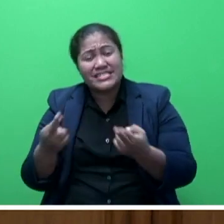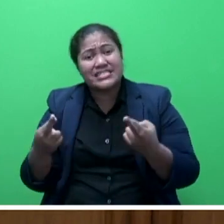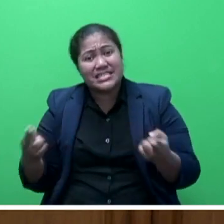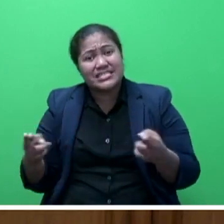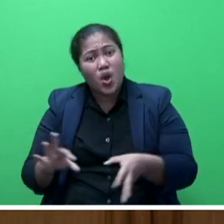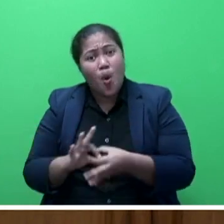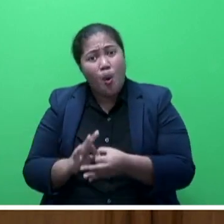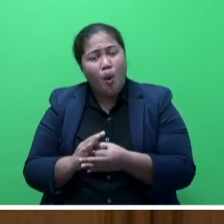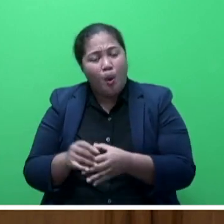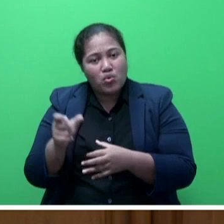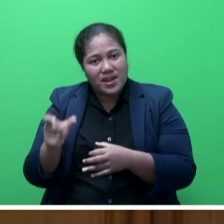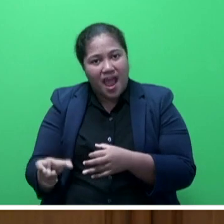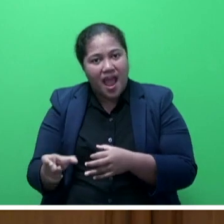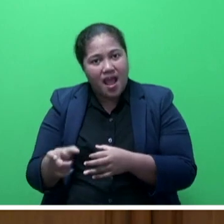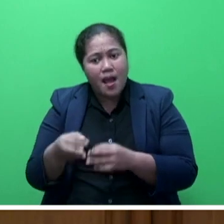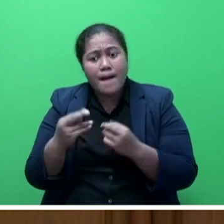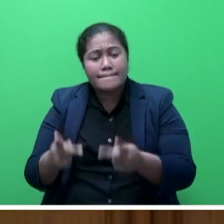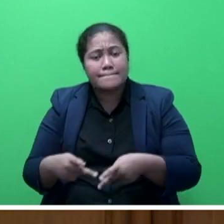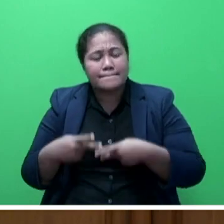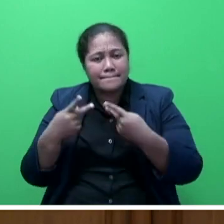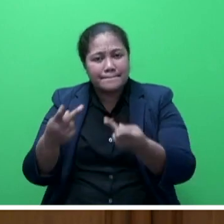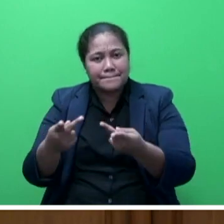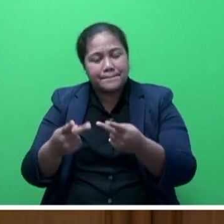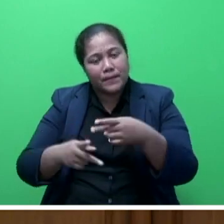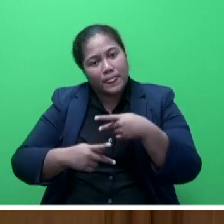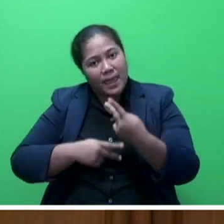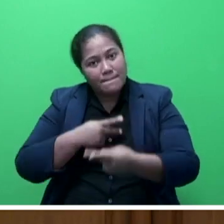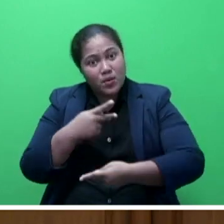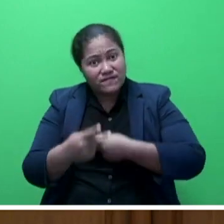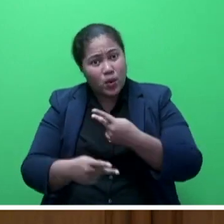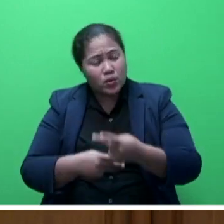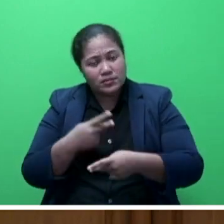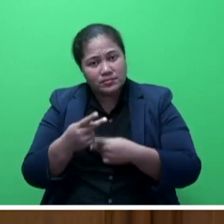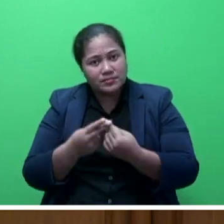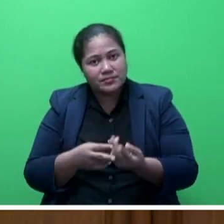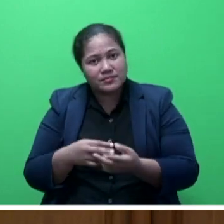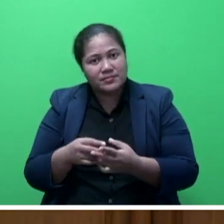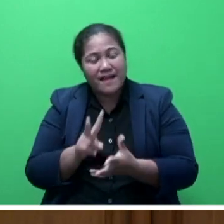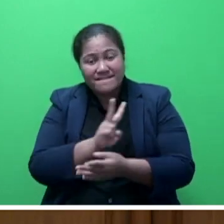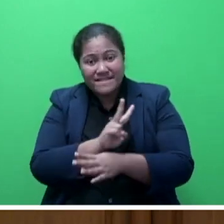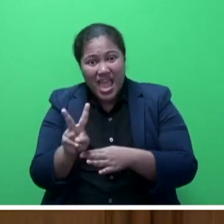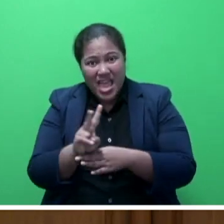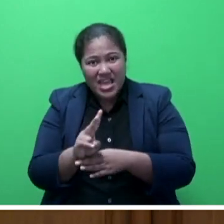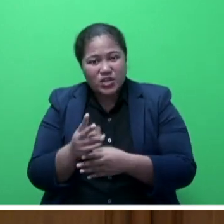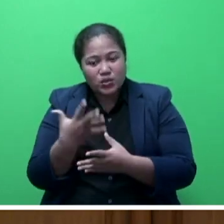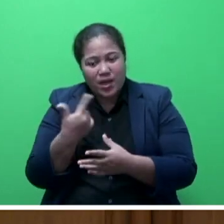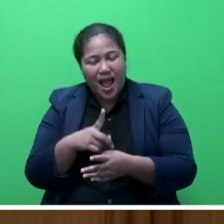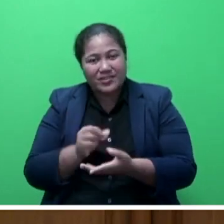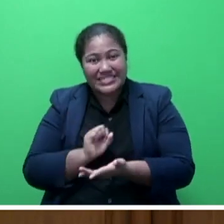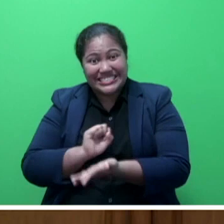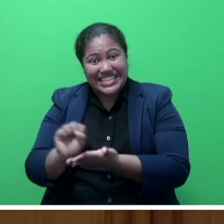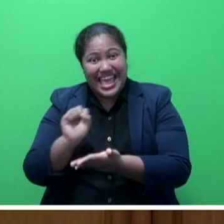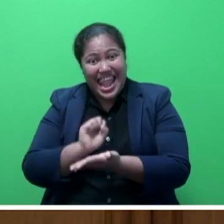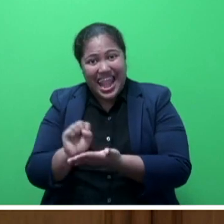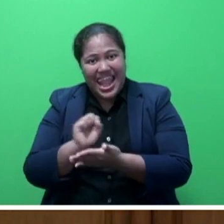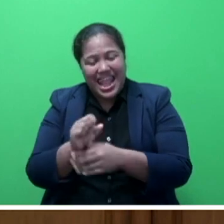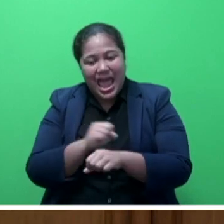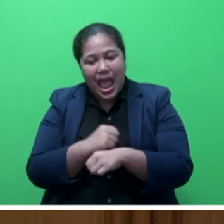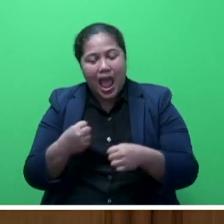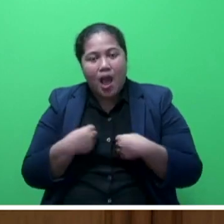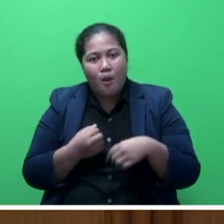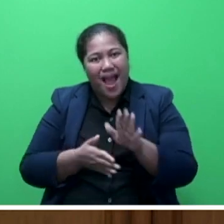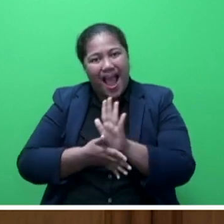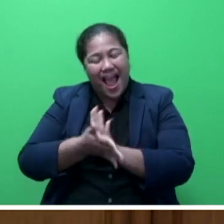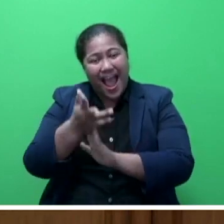industry, promoting downstream processing and value adding, and marketing our high-value products to